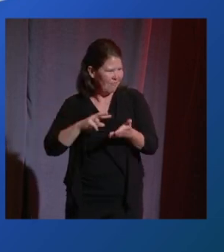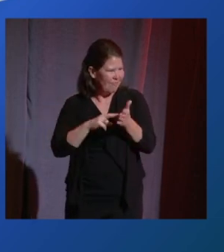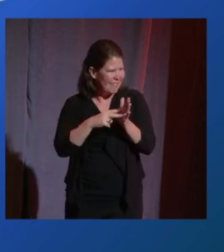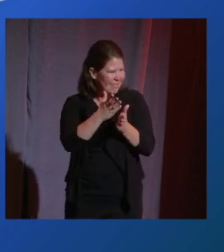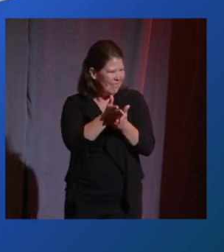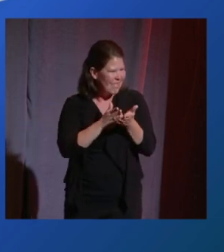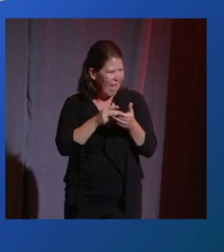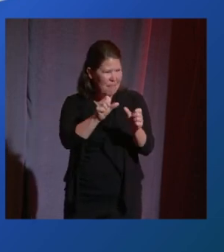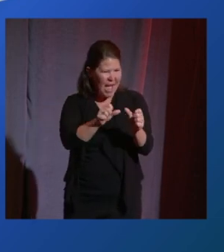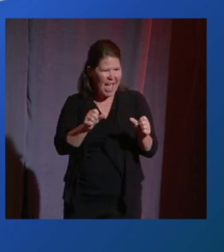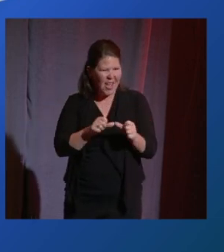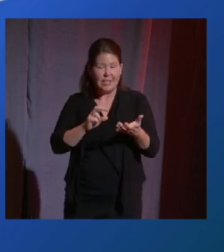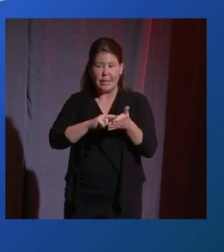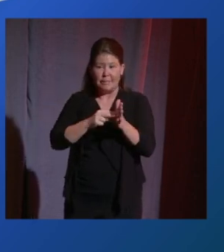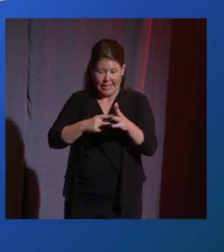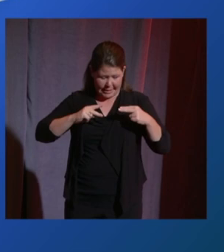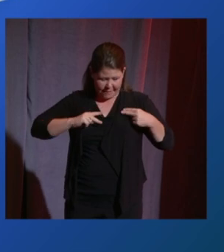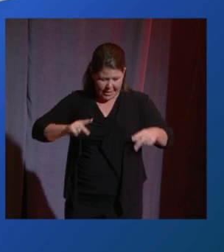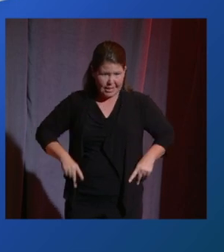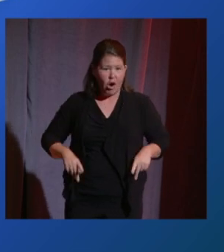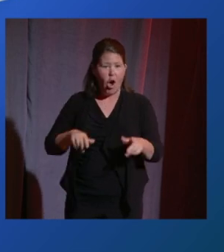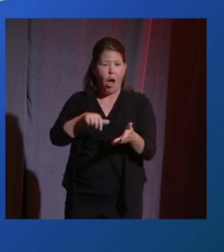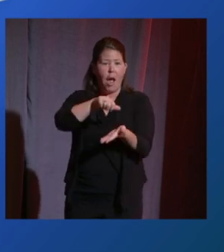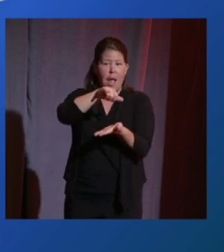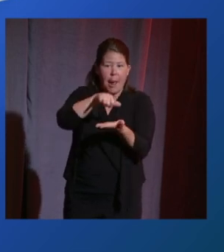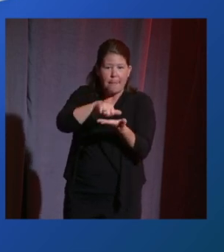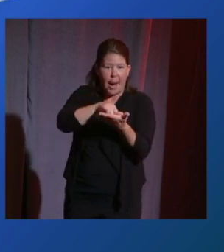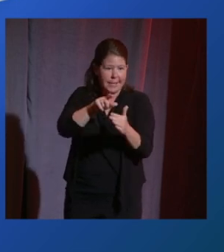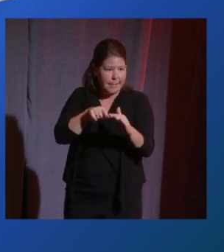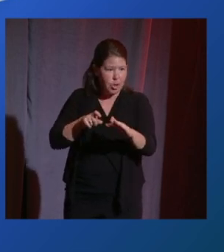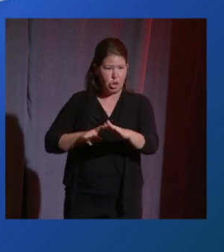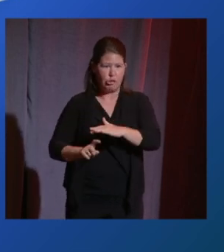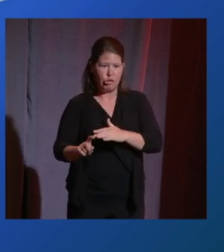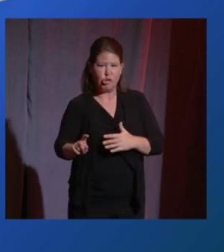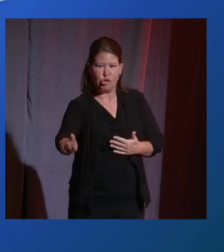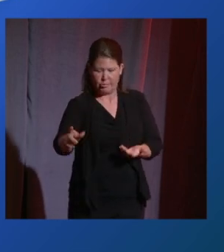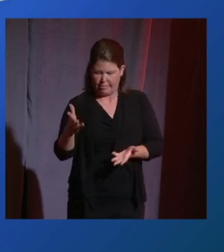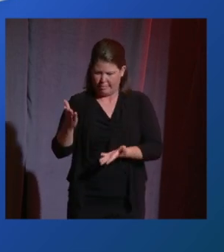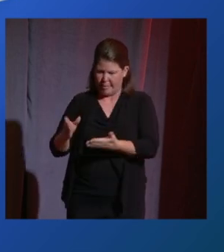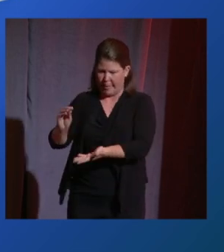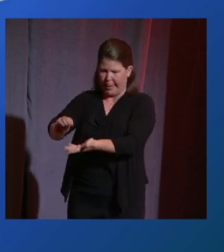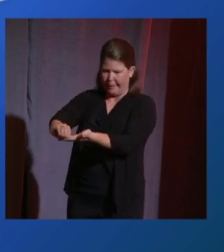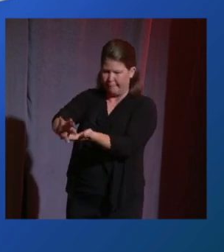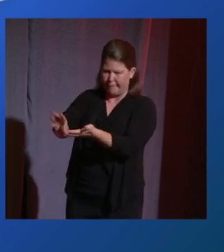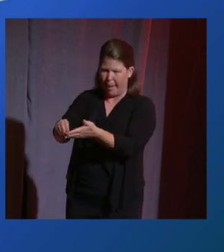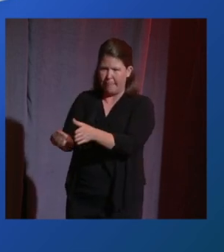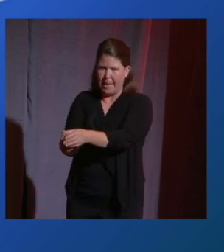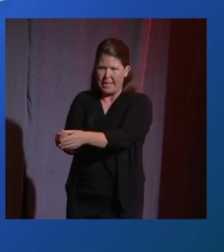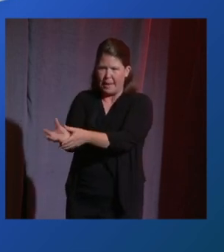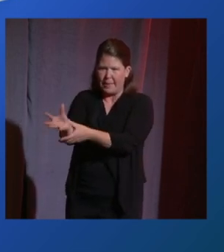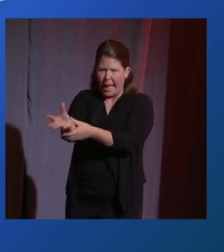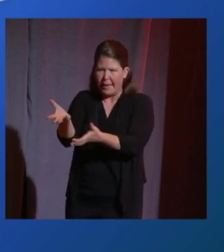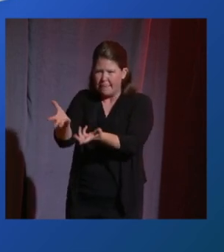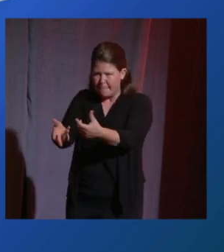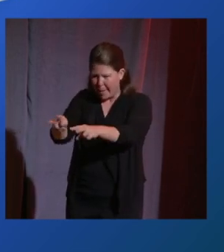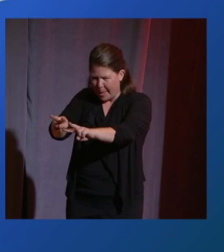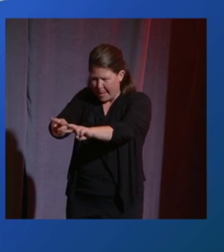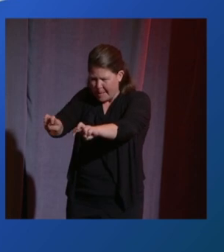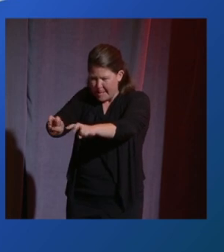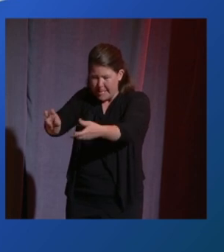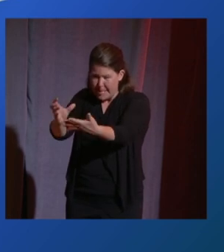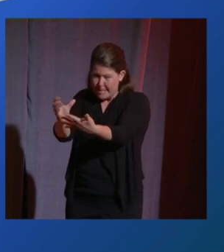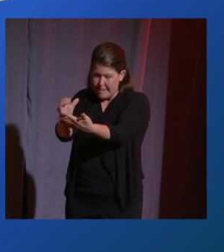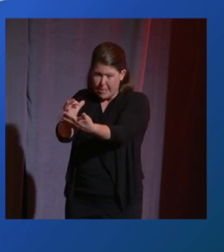physically it can be taking pictures of plants and seeing de creases inside of plants with high spatial